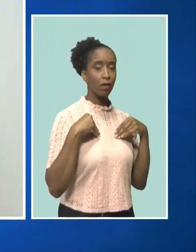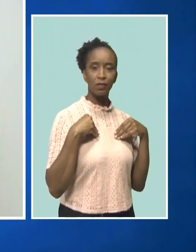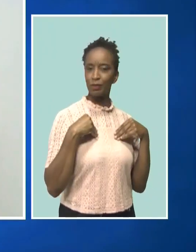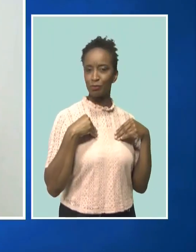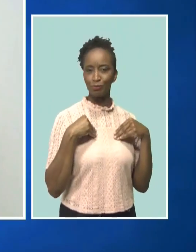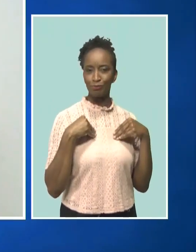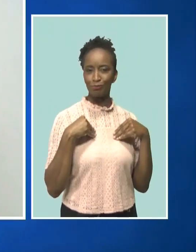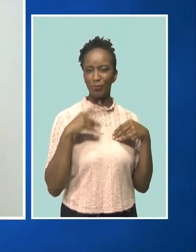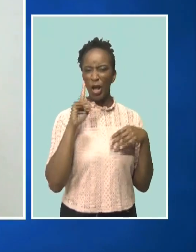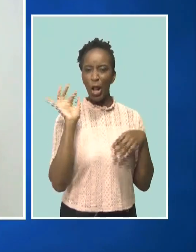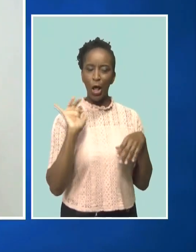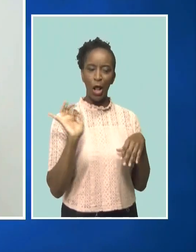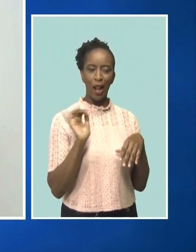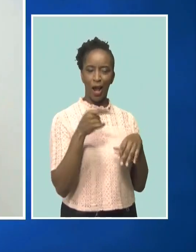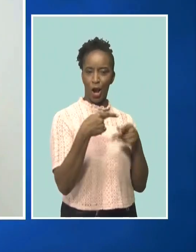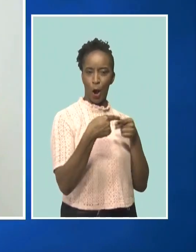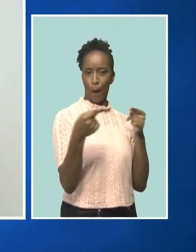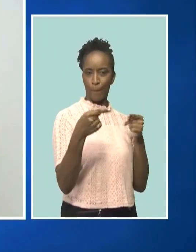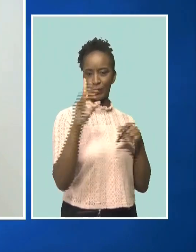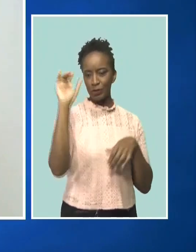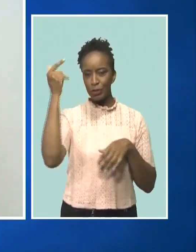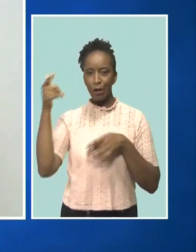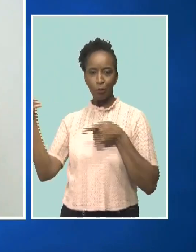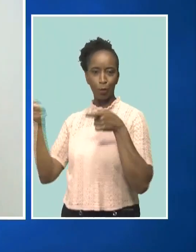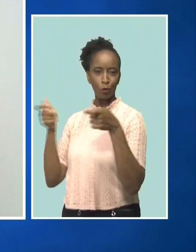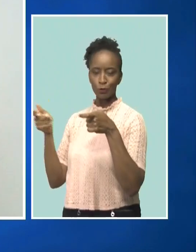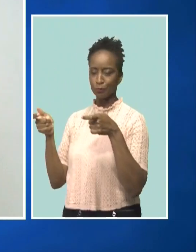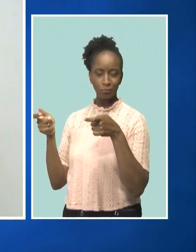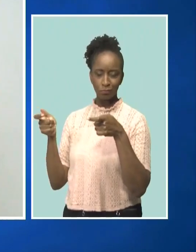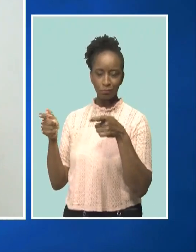to do what was done in relation to some other ministries,